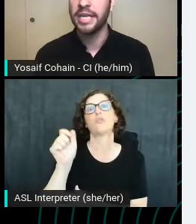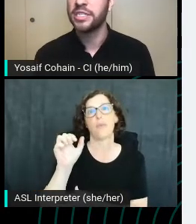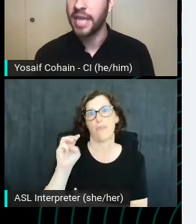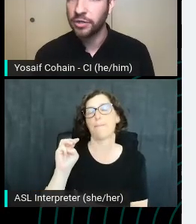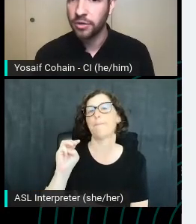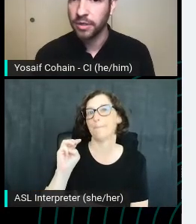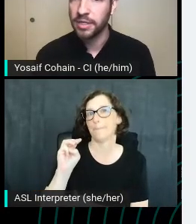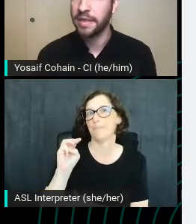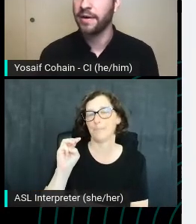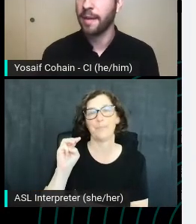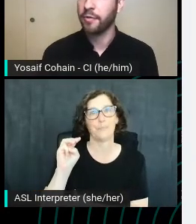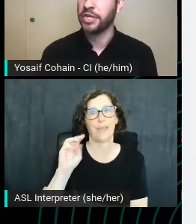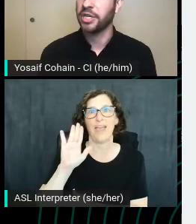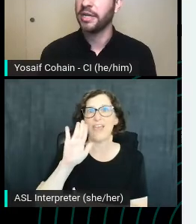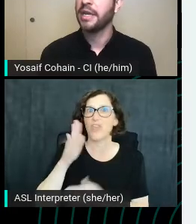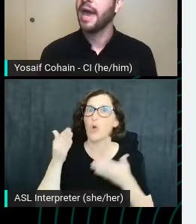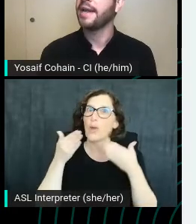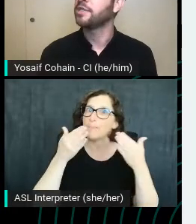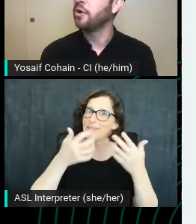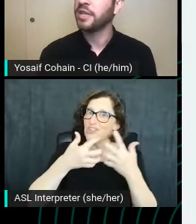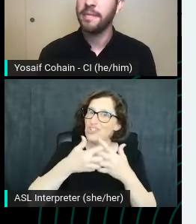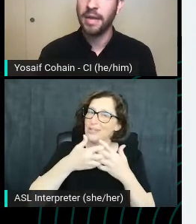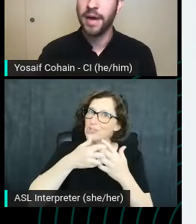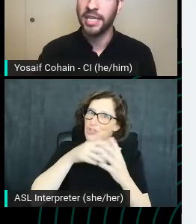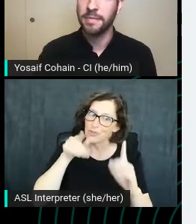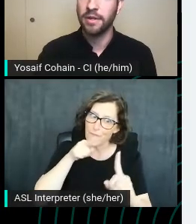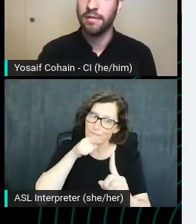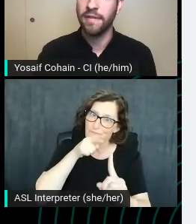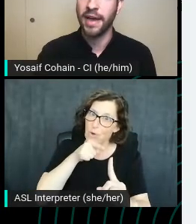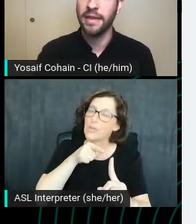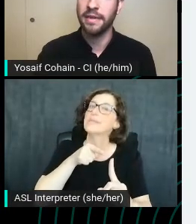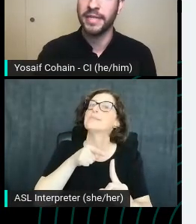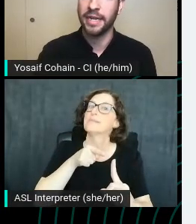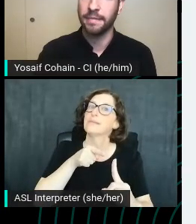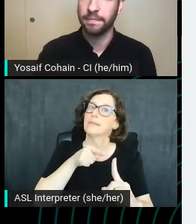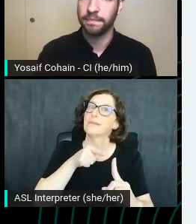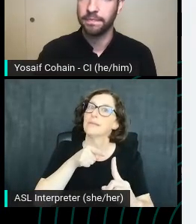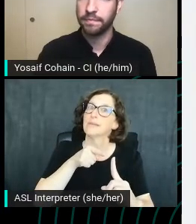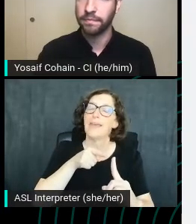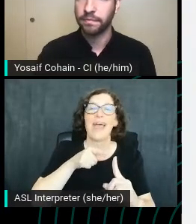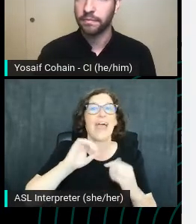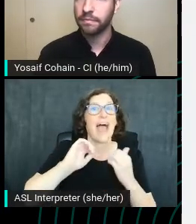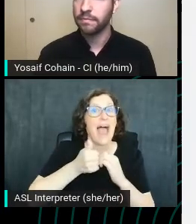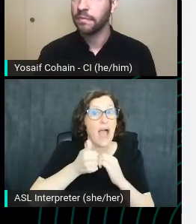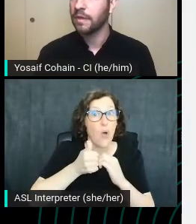engine is central to their operation and is only made possible via their data.